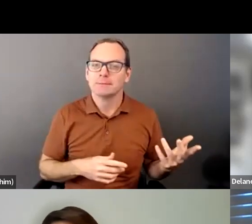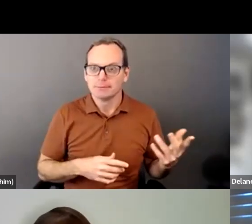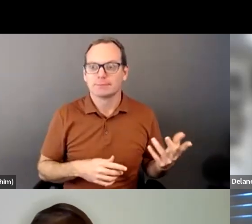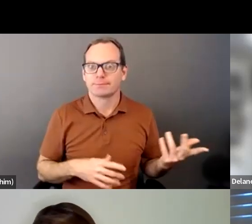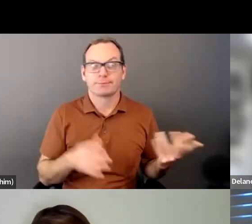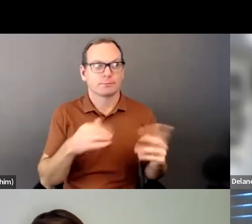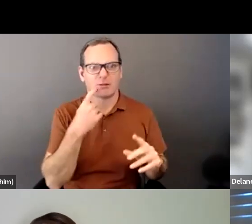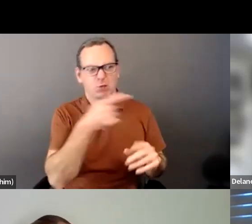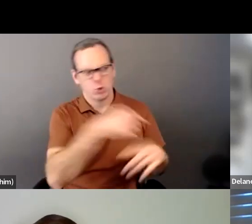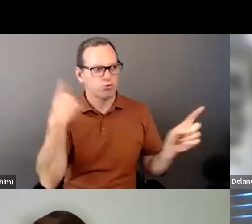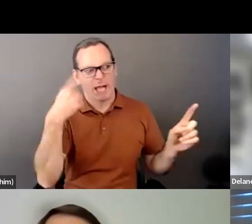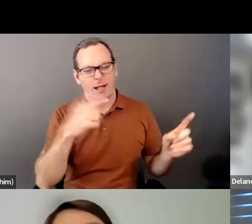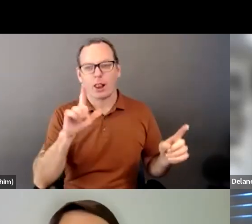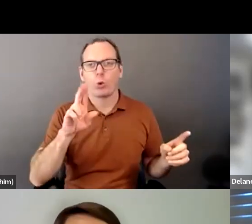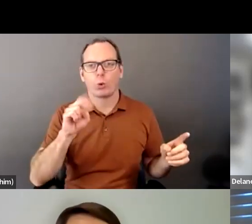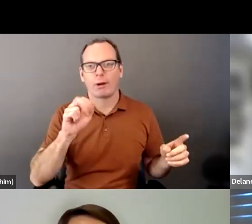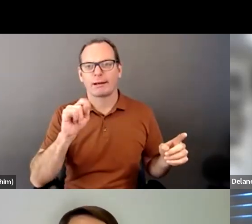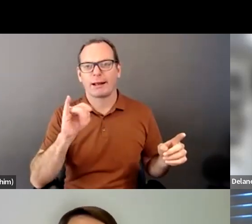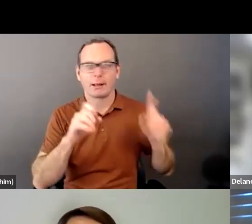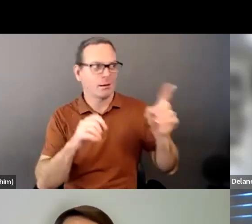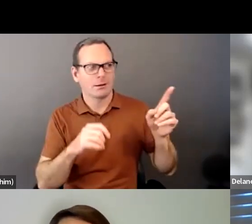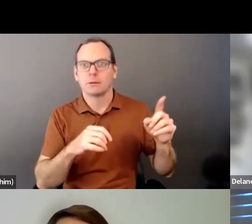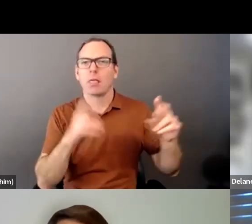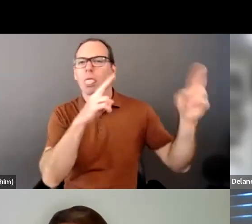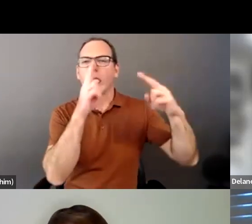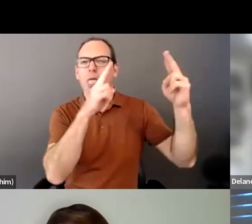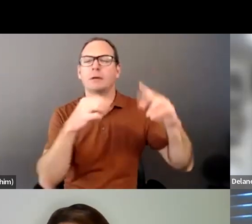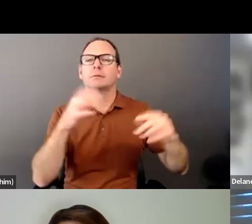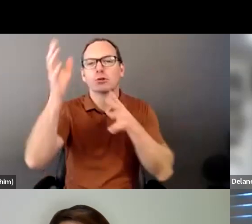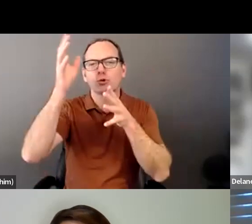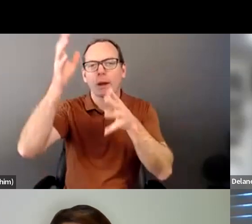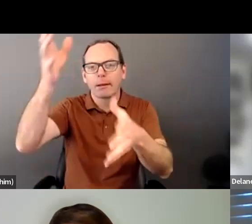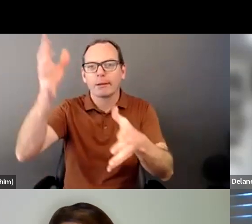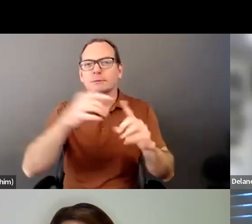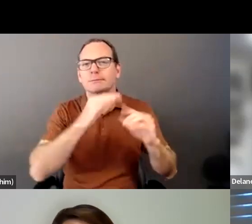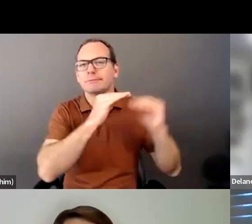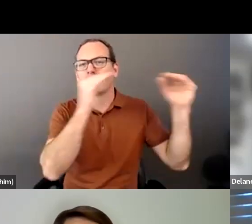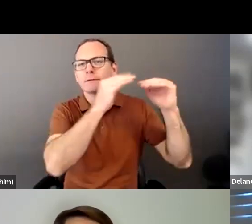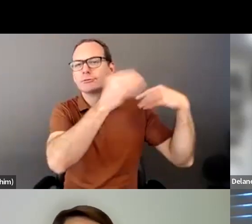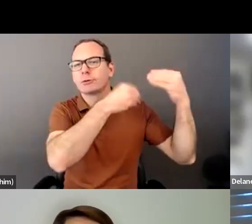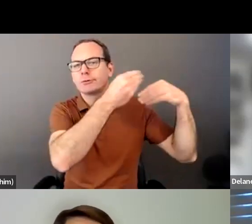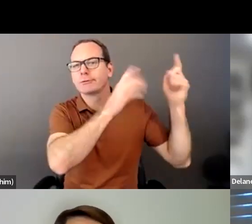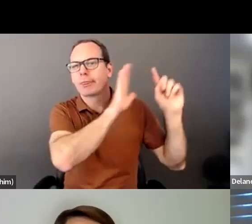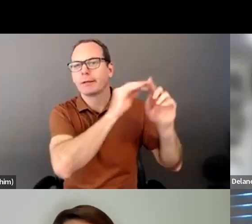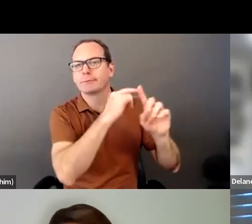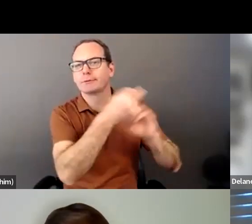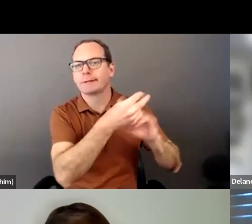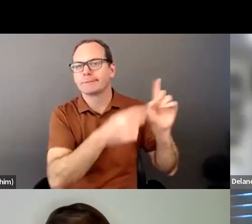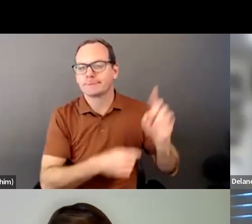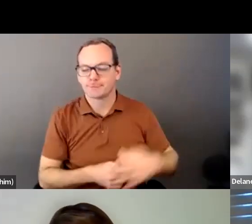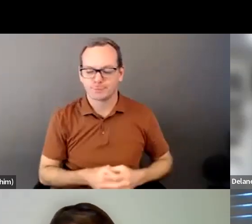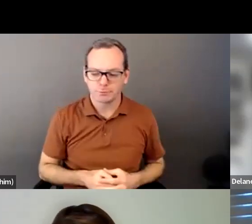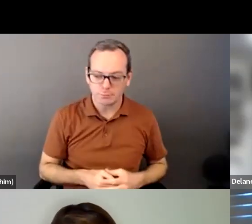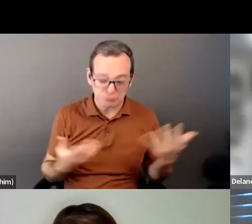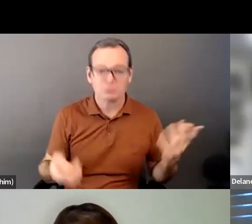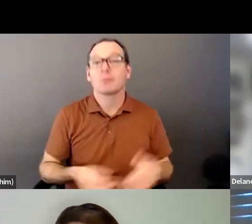That's because you're a lunatic. Right? So different family values and understanding, and the lack of terminology